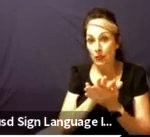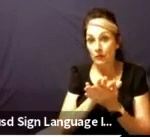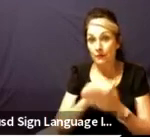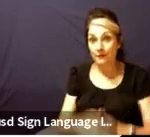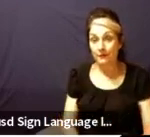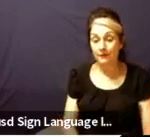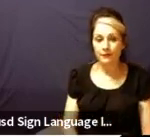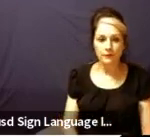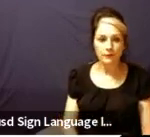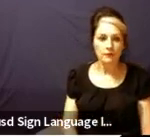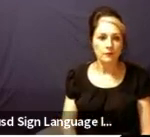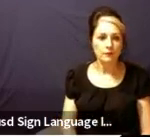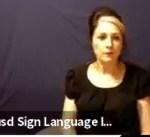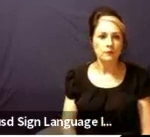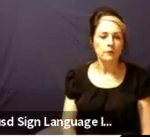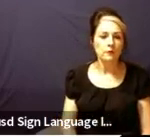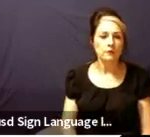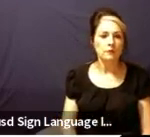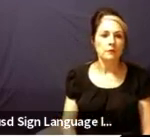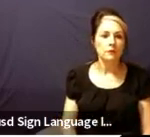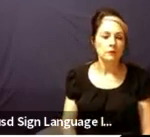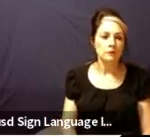documents.